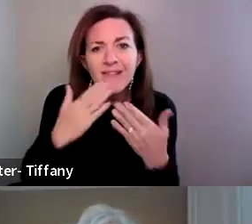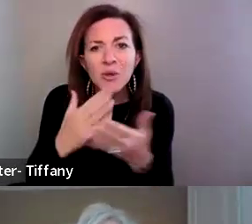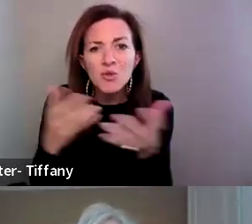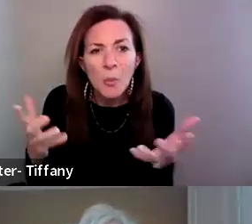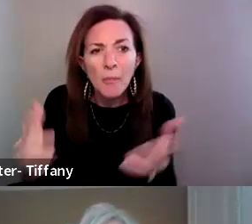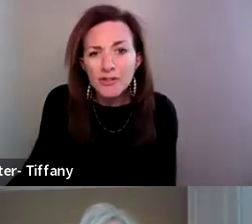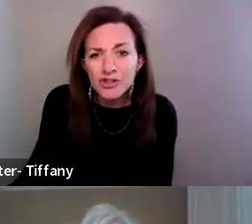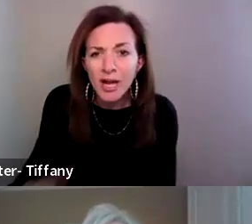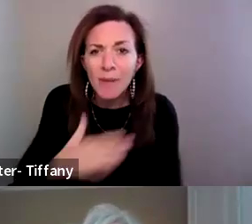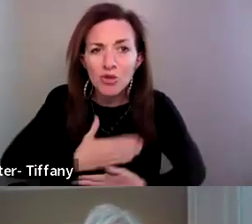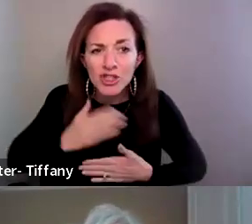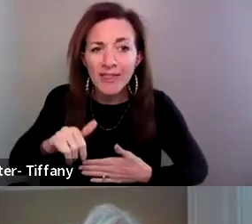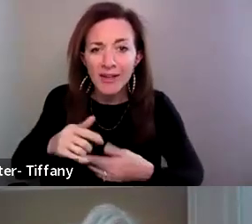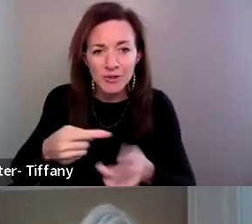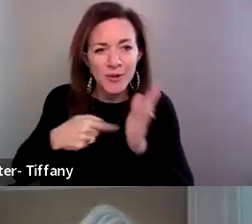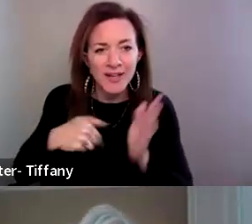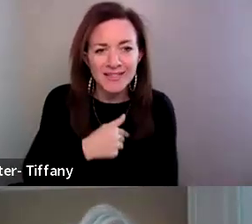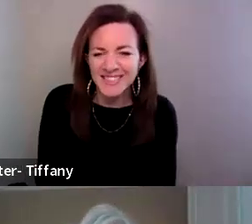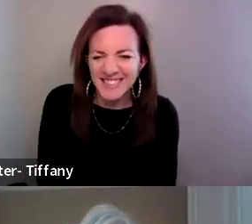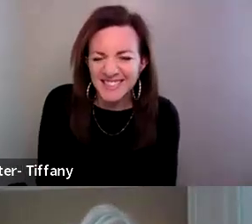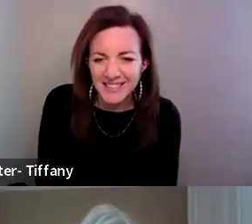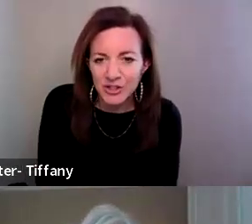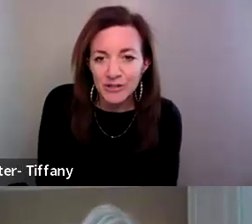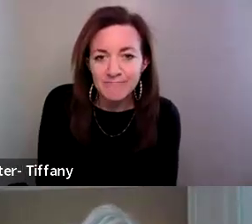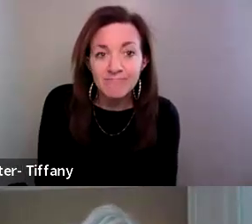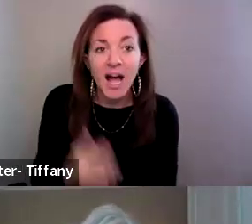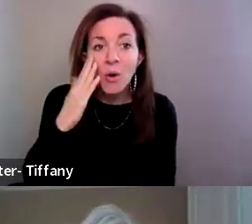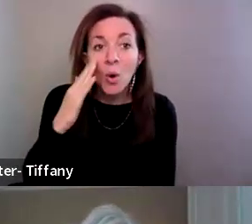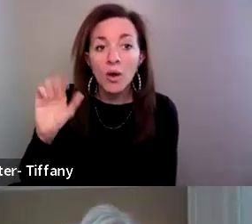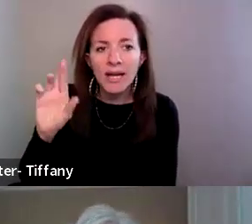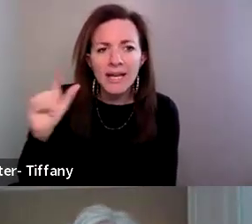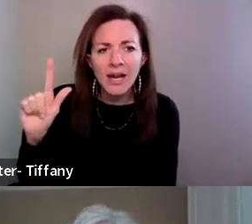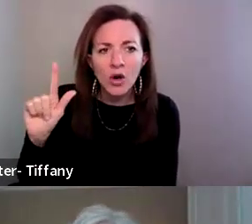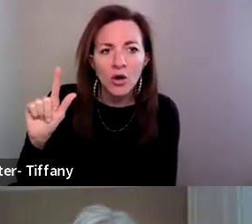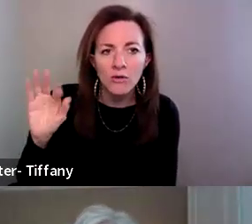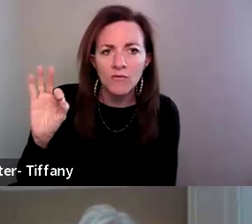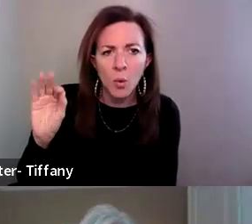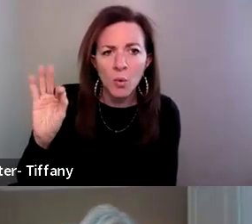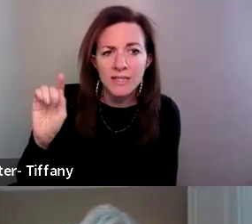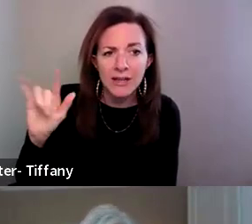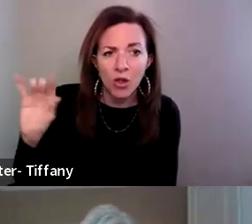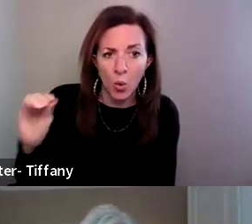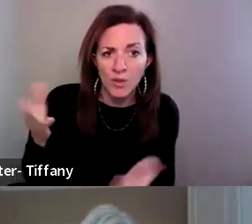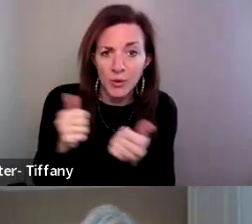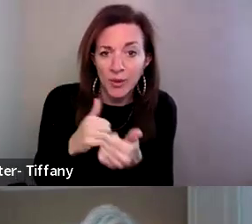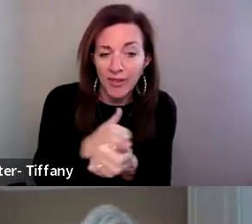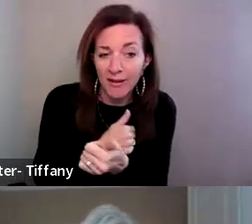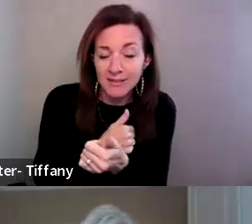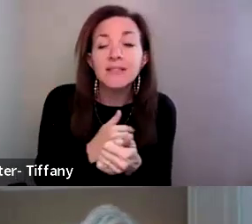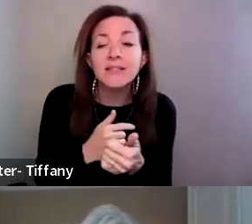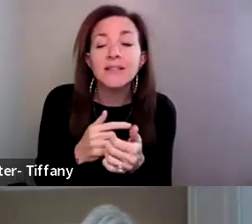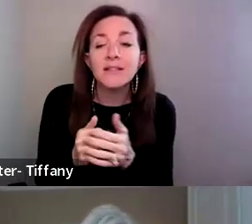so much. Appreciate that. And I do know that Carol Latillo is on with us,